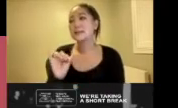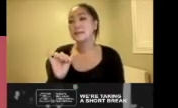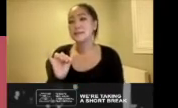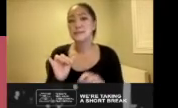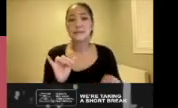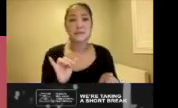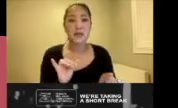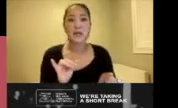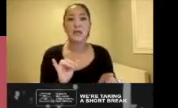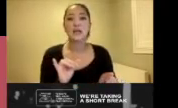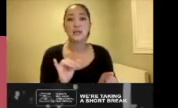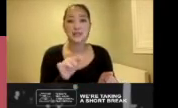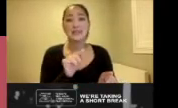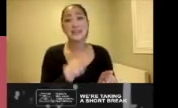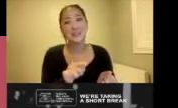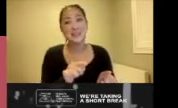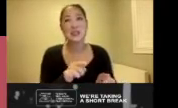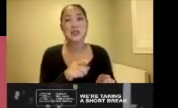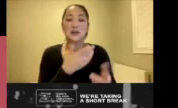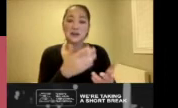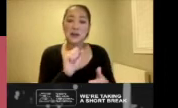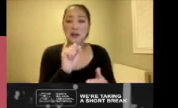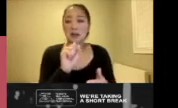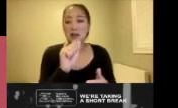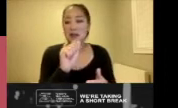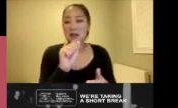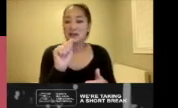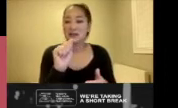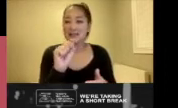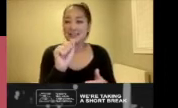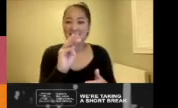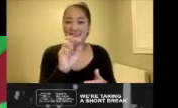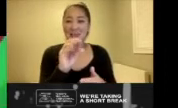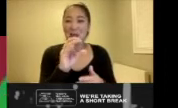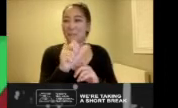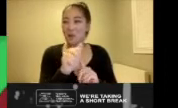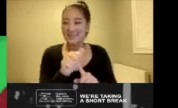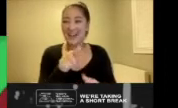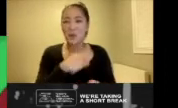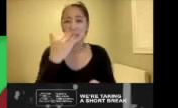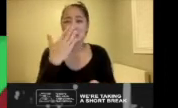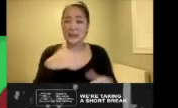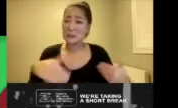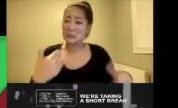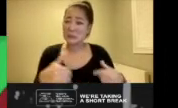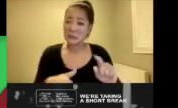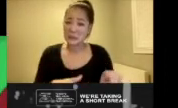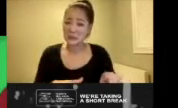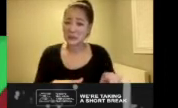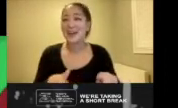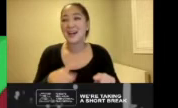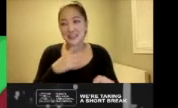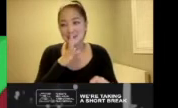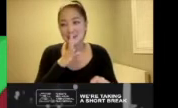it! About the samosas. Talk about Spice City with Yao sauce. You want to know a secret? The first time